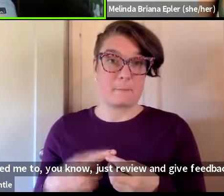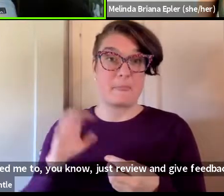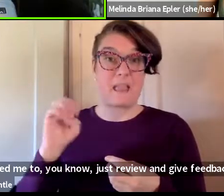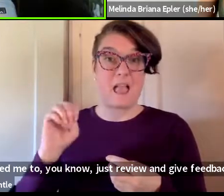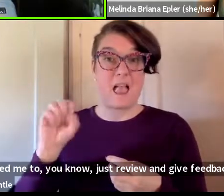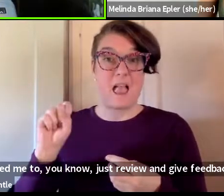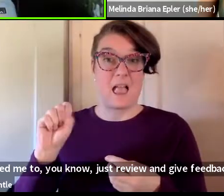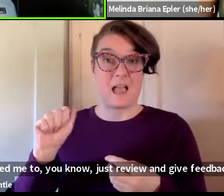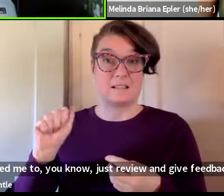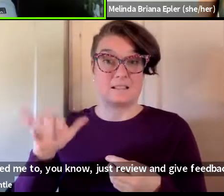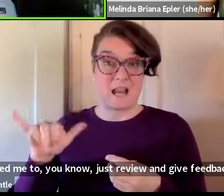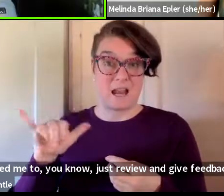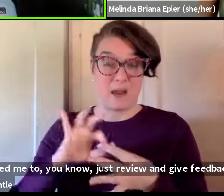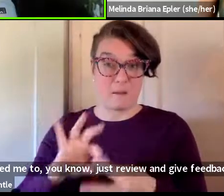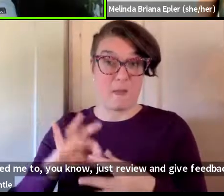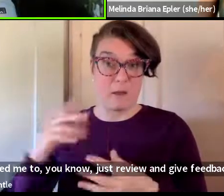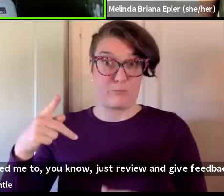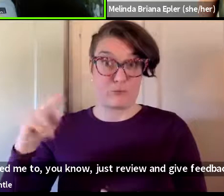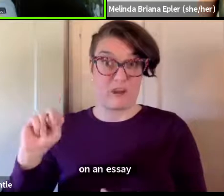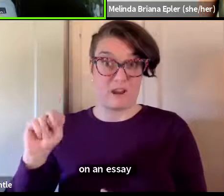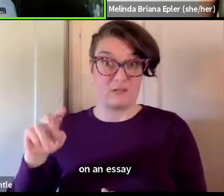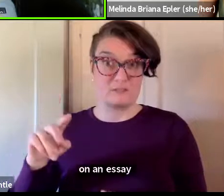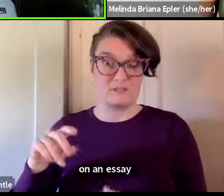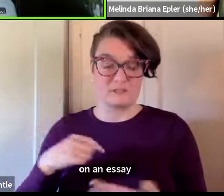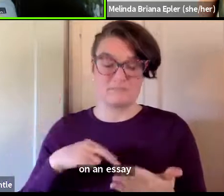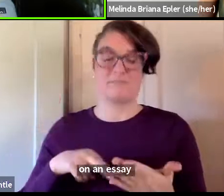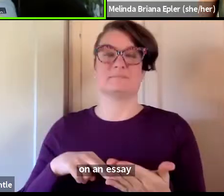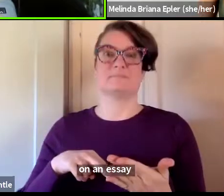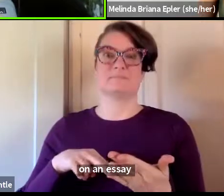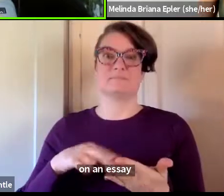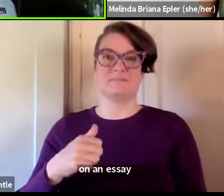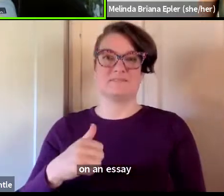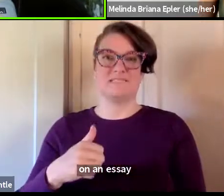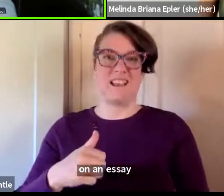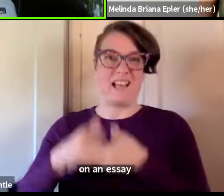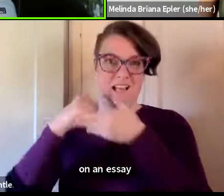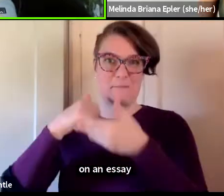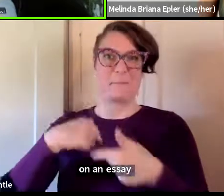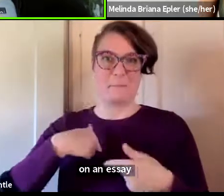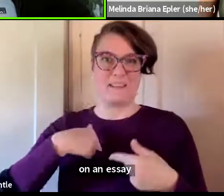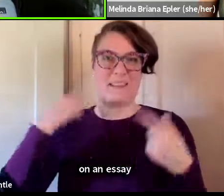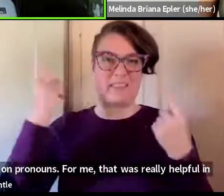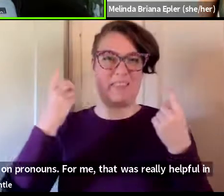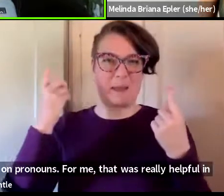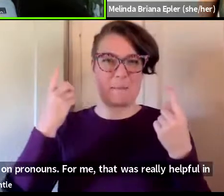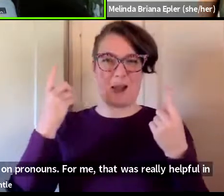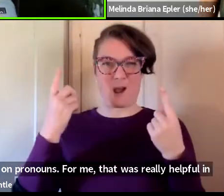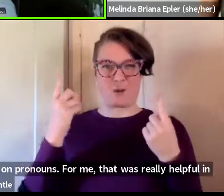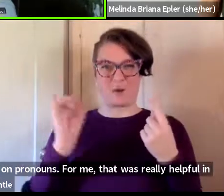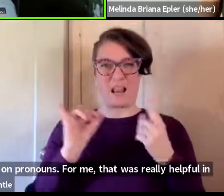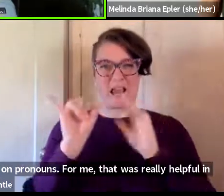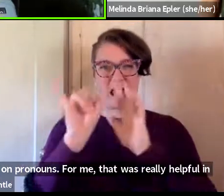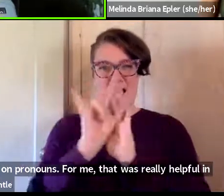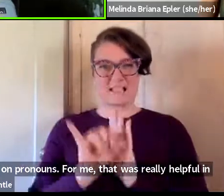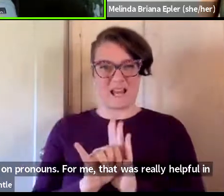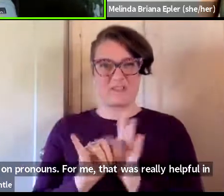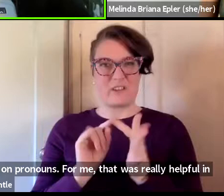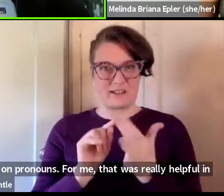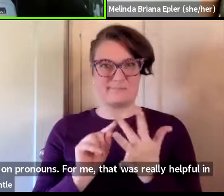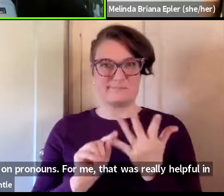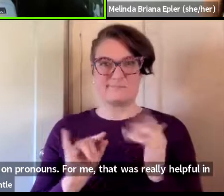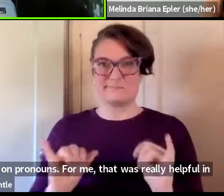essay on pronouns. And for me, that was really helpful in terms of thinking about, identifying some of the things that I